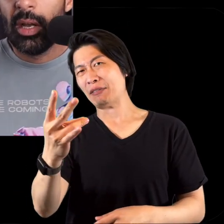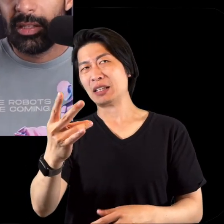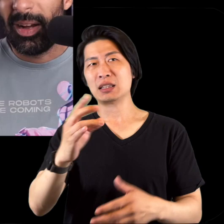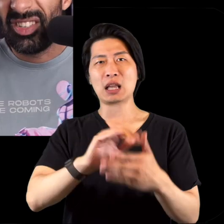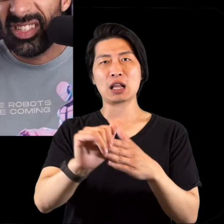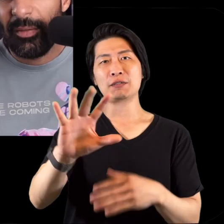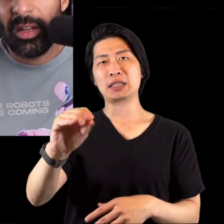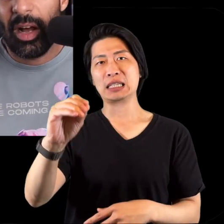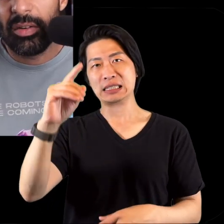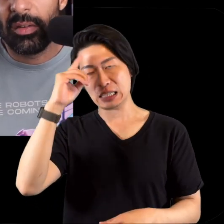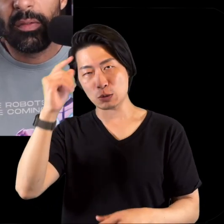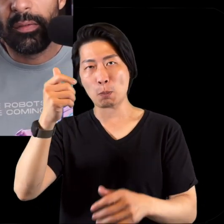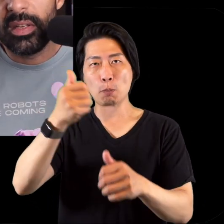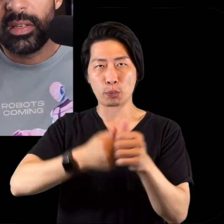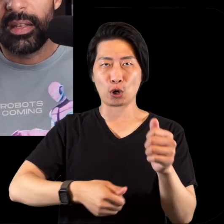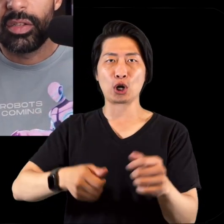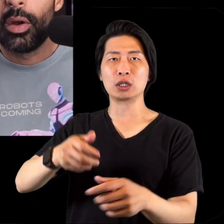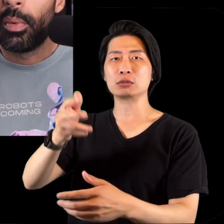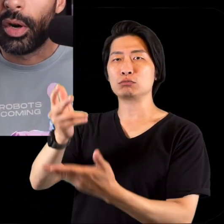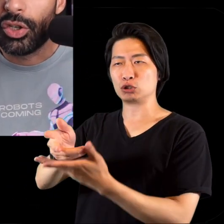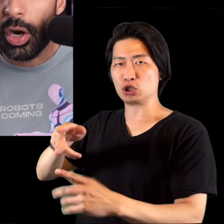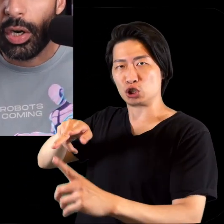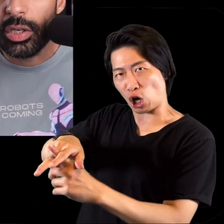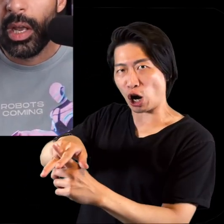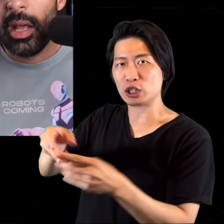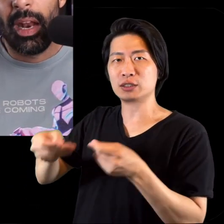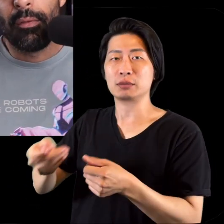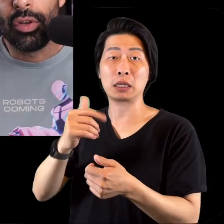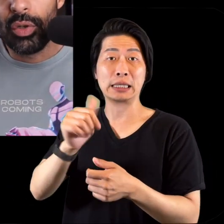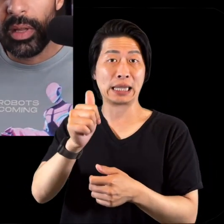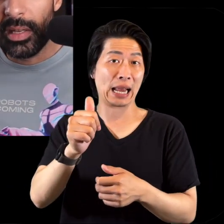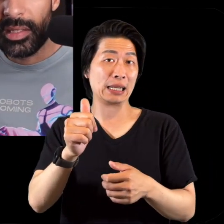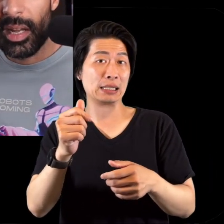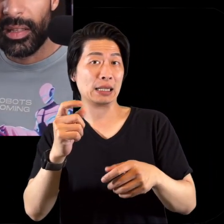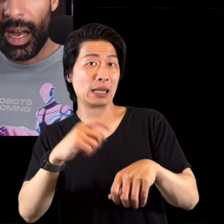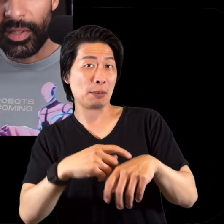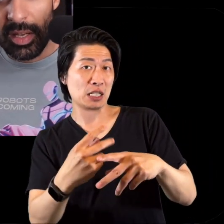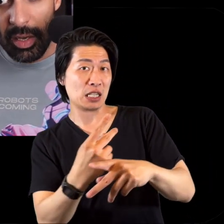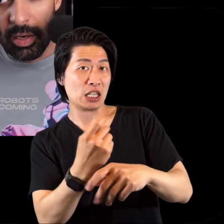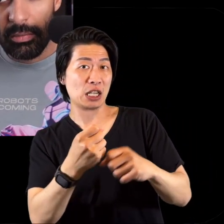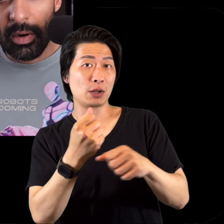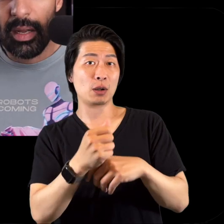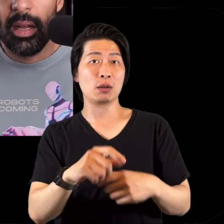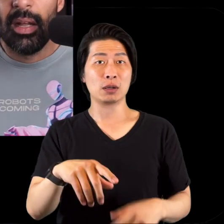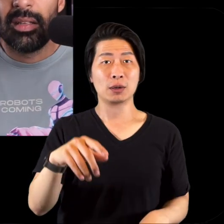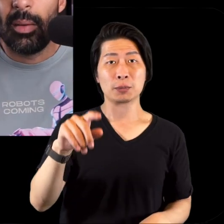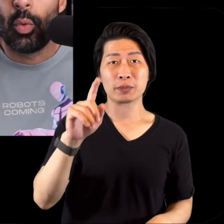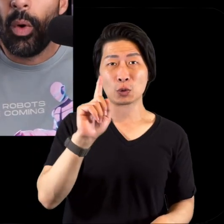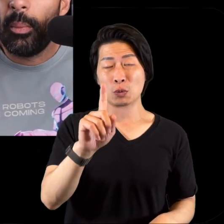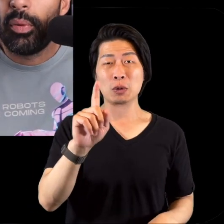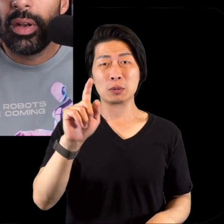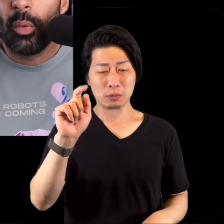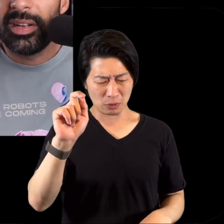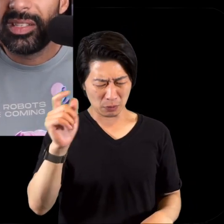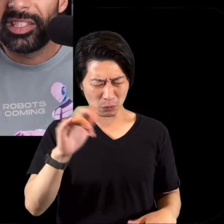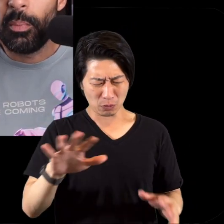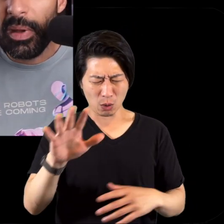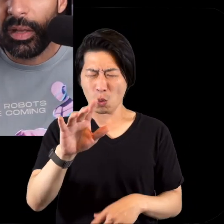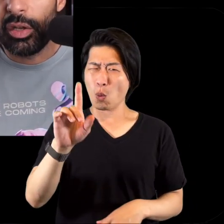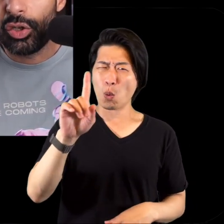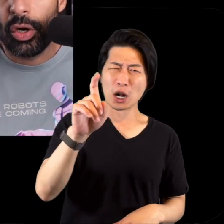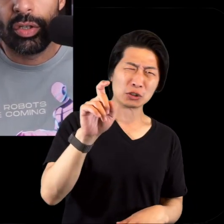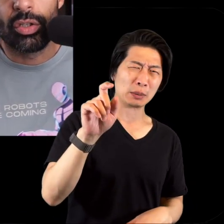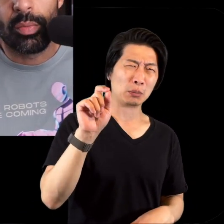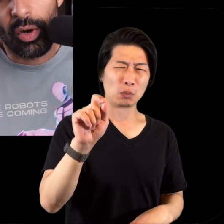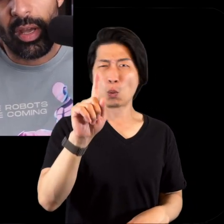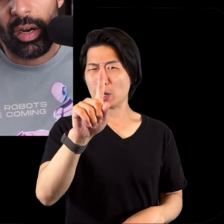charge, it's about $7.50 per charge. And if you're doing this 10 times a year, right, times 1.16